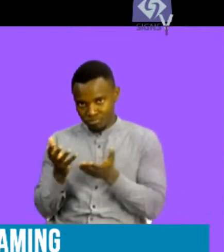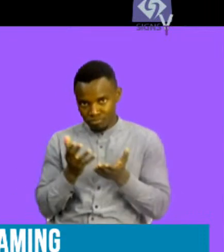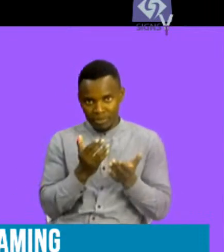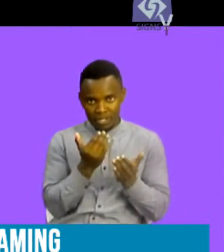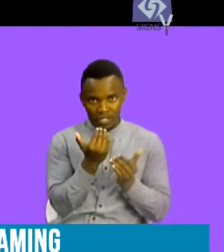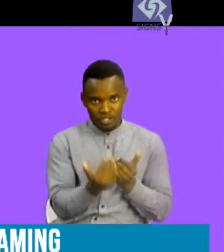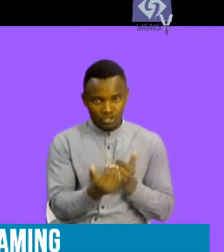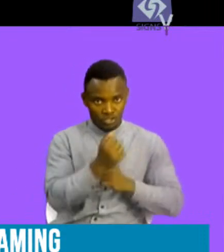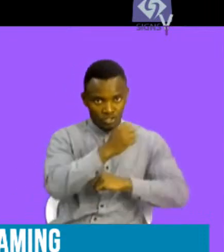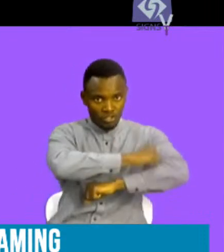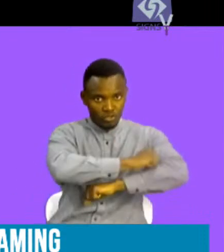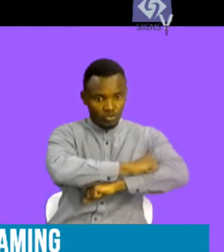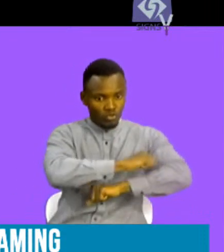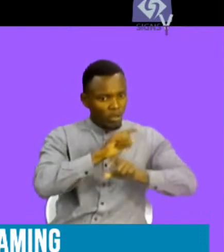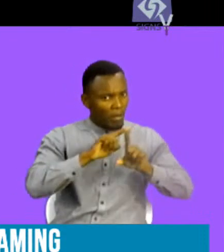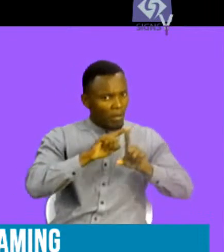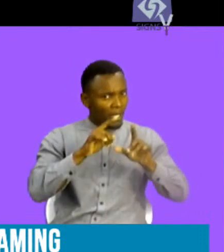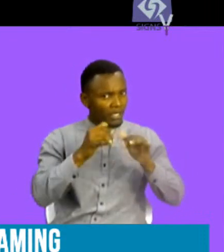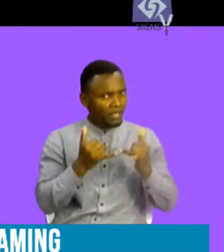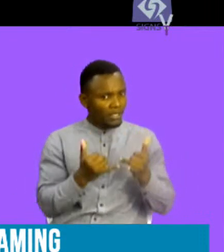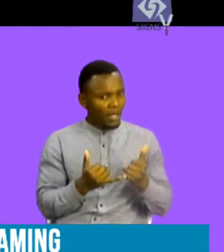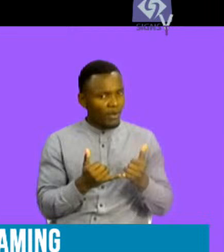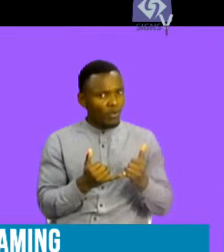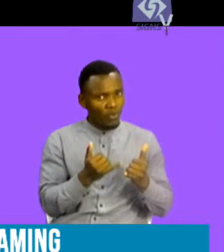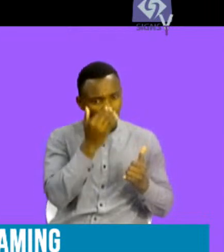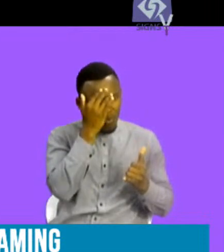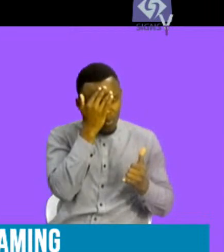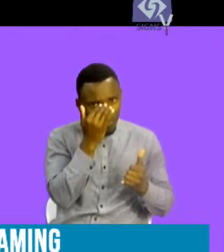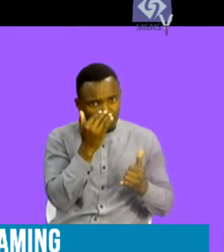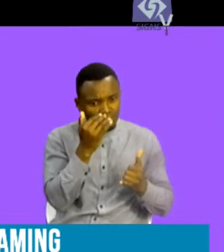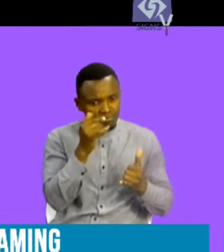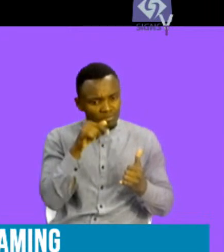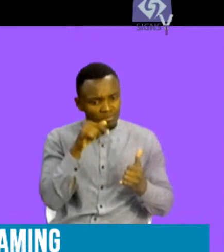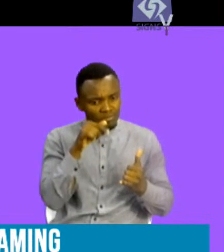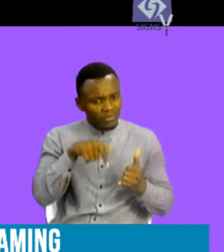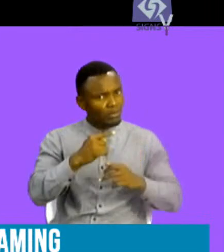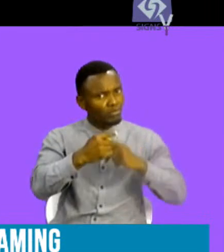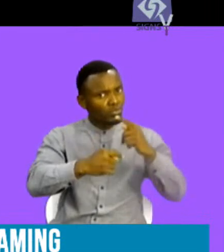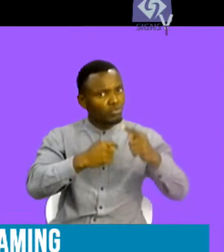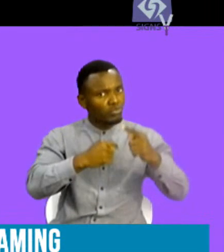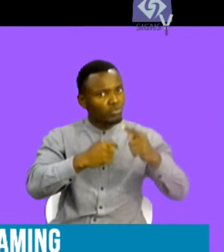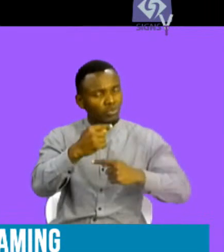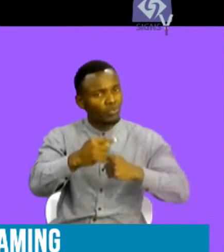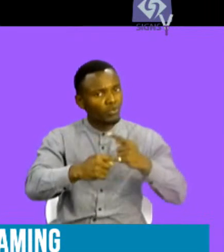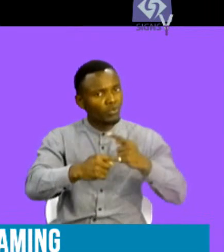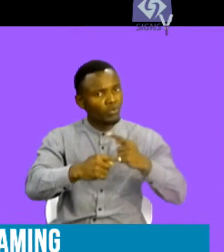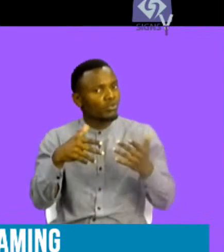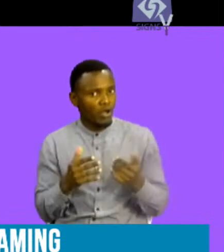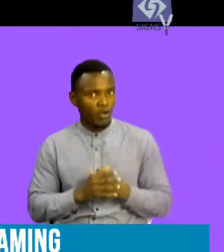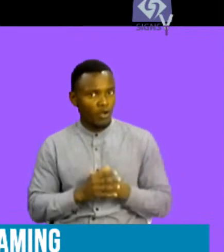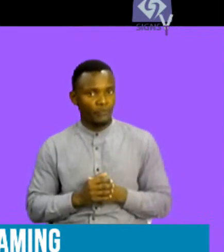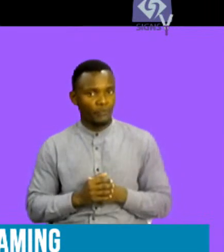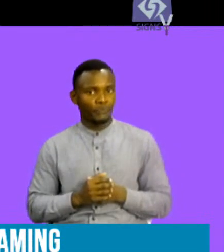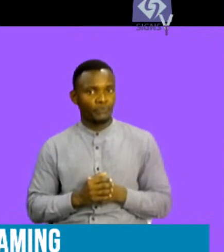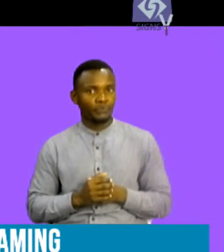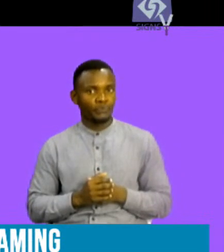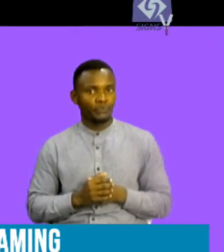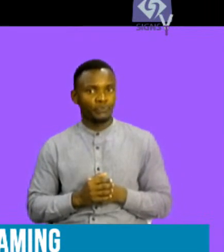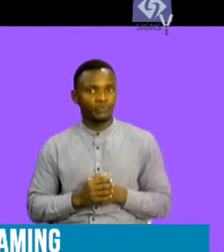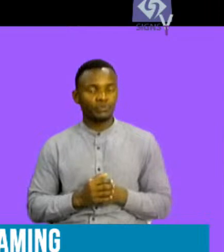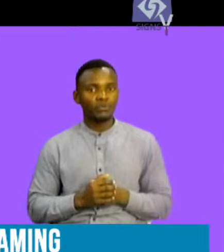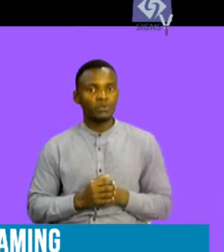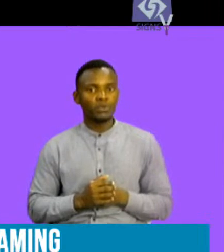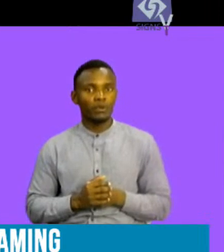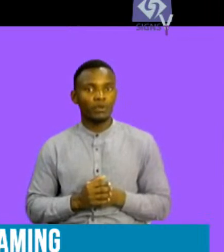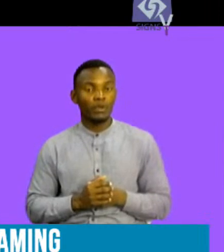but looking at what aspects then retain them in schools, Yeah. And so one of the things that